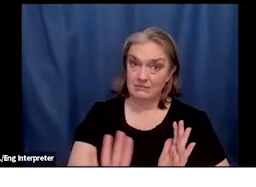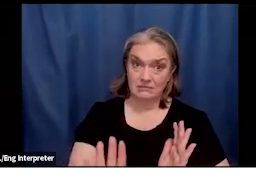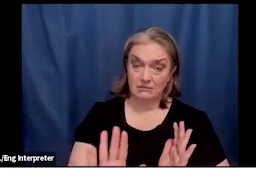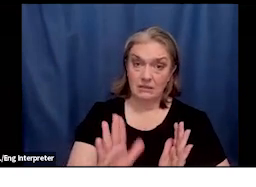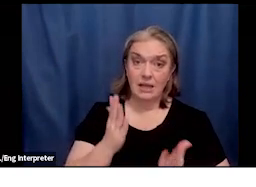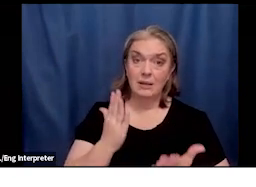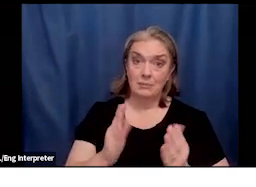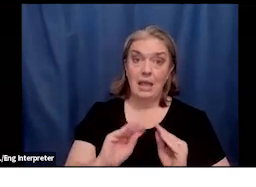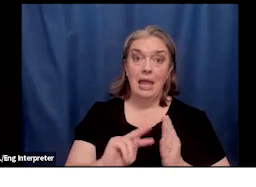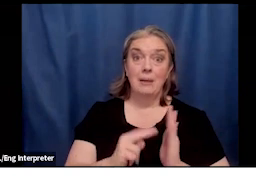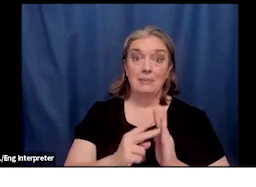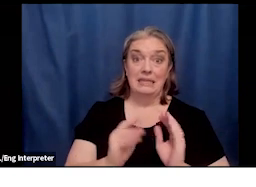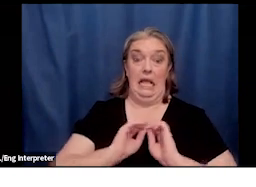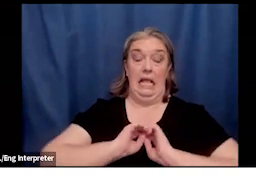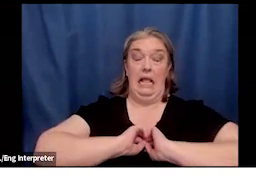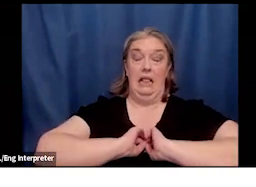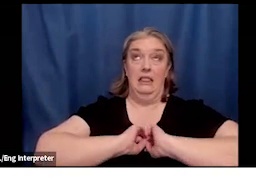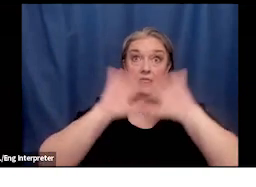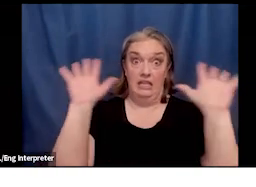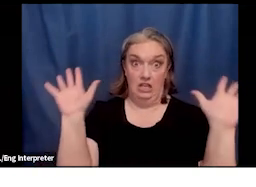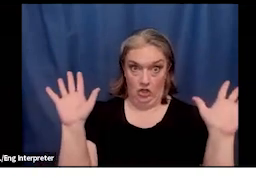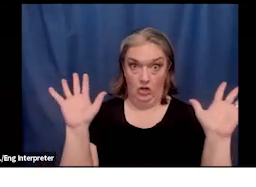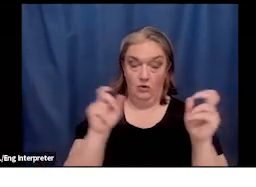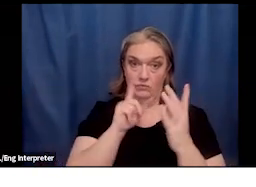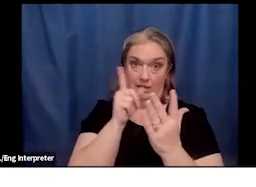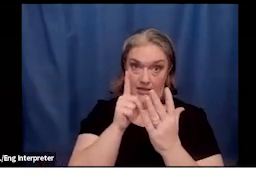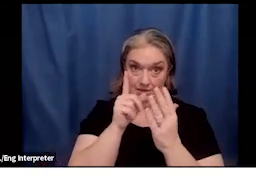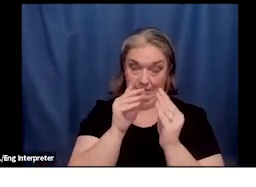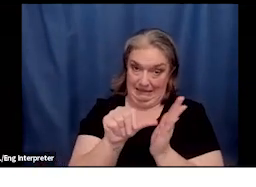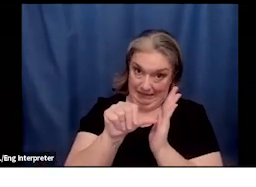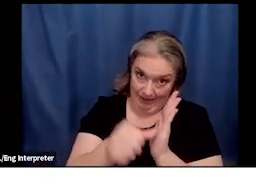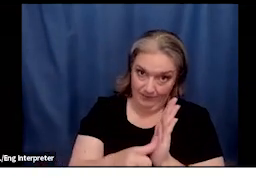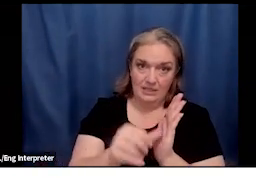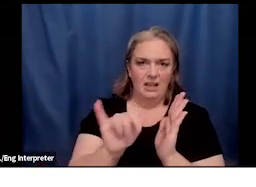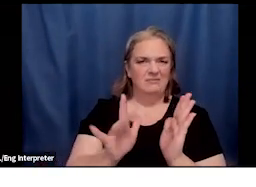might mean you just have like a very clear vision and you want to really drive that point home.